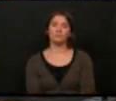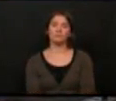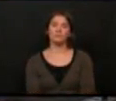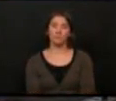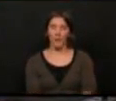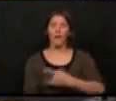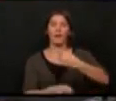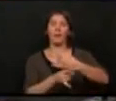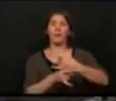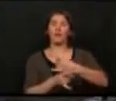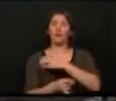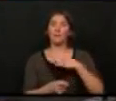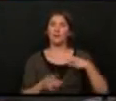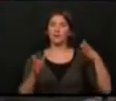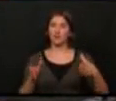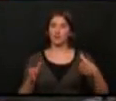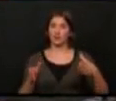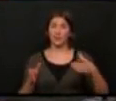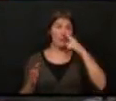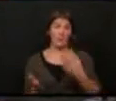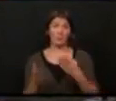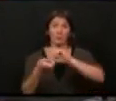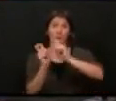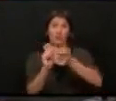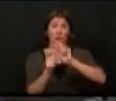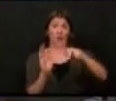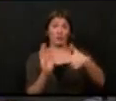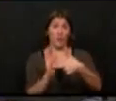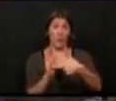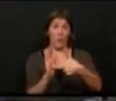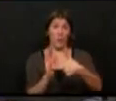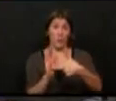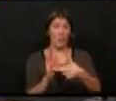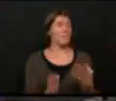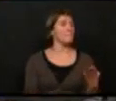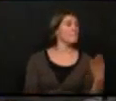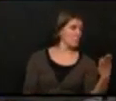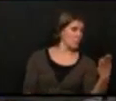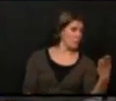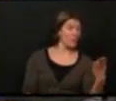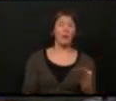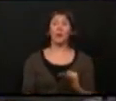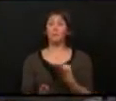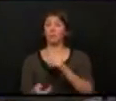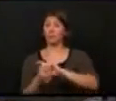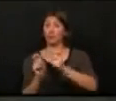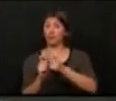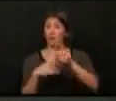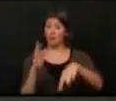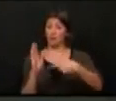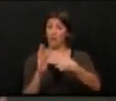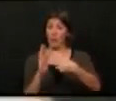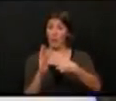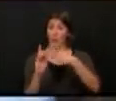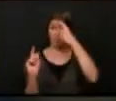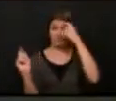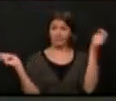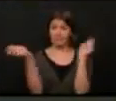liquor commissioners. We're looking for a motion, please, to convene as liquor commissioners. So moved. We have motion to convene as liquor commissioners. Is there any